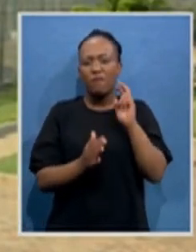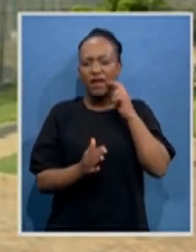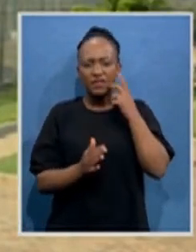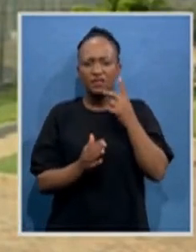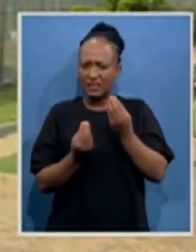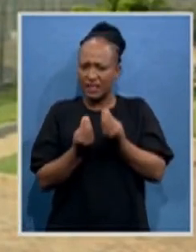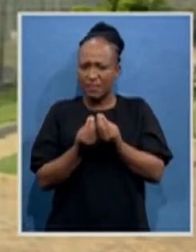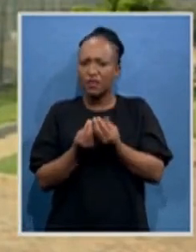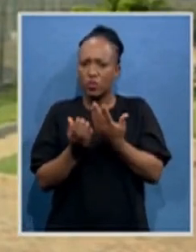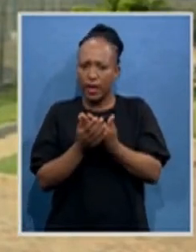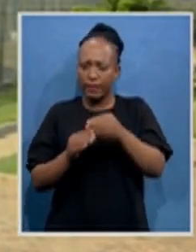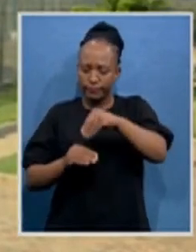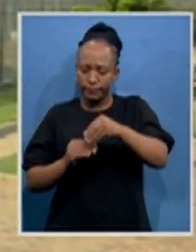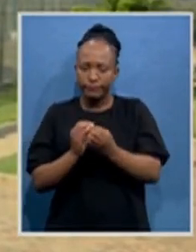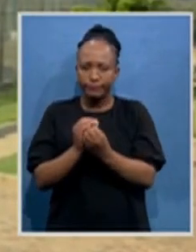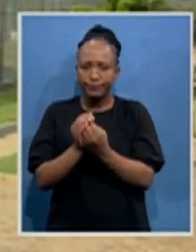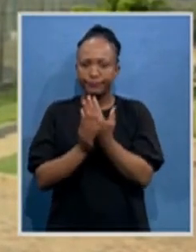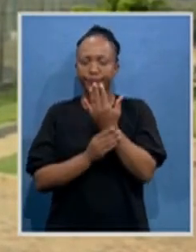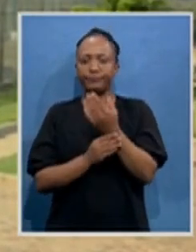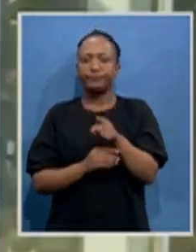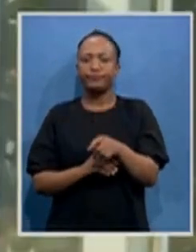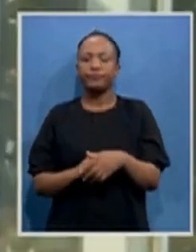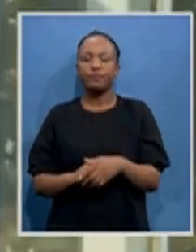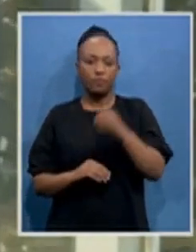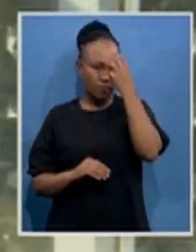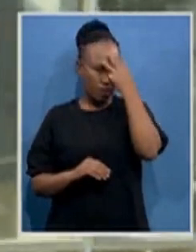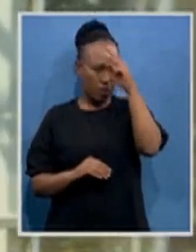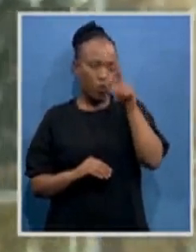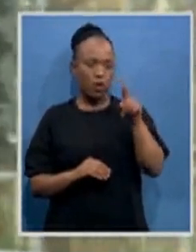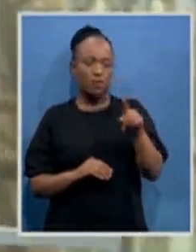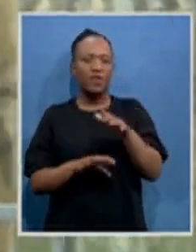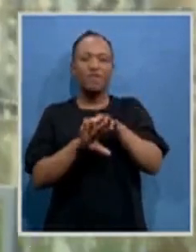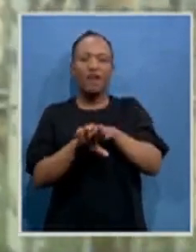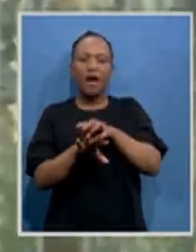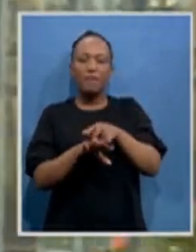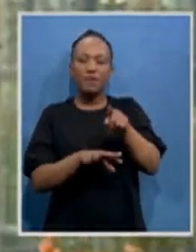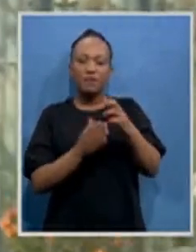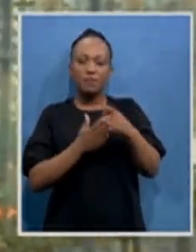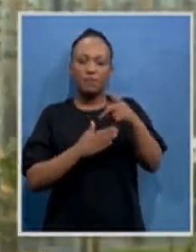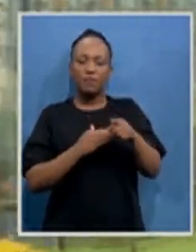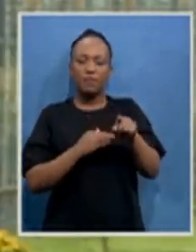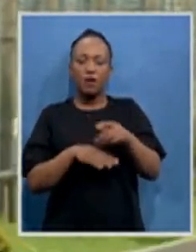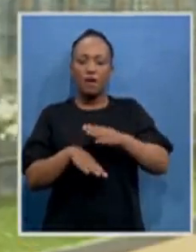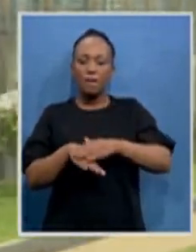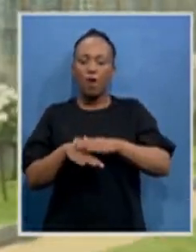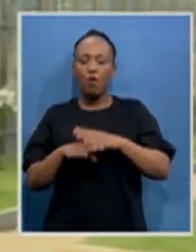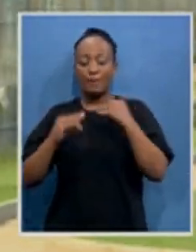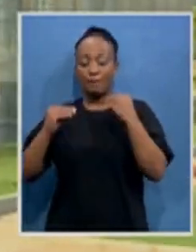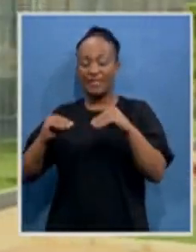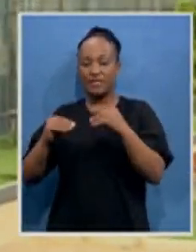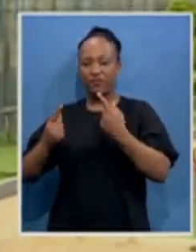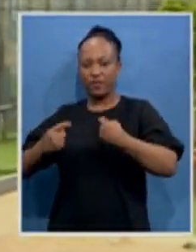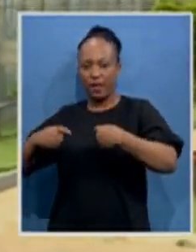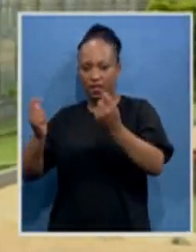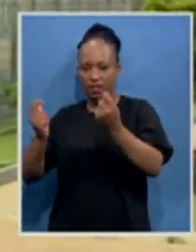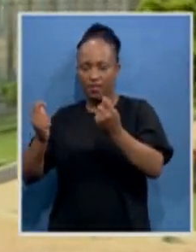In Pretoria, a vertical farming project on a more commercial scale. Vertical farming